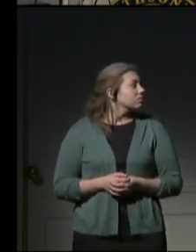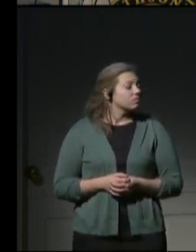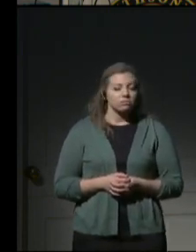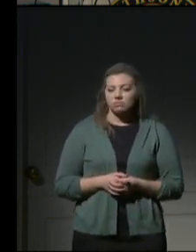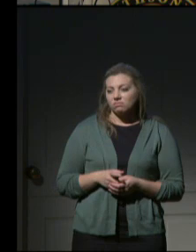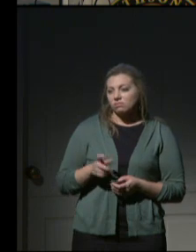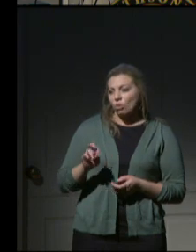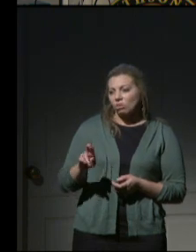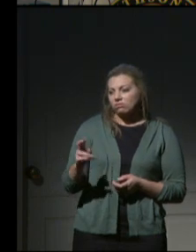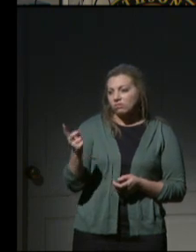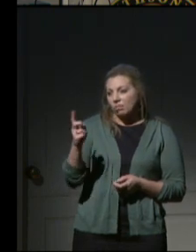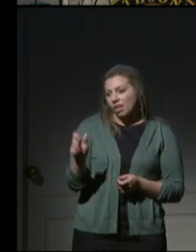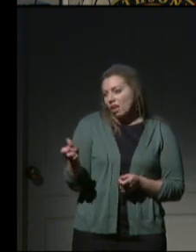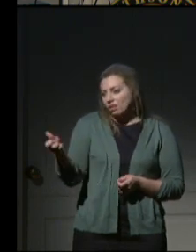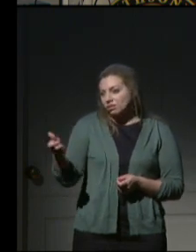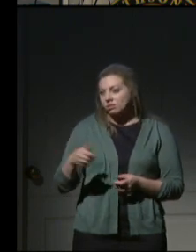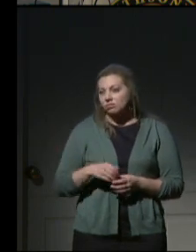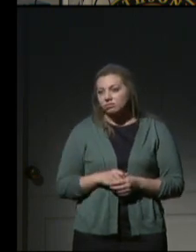Or is it something else?